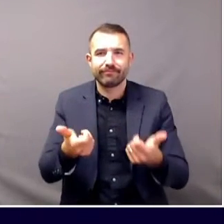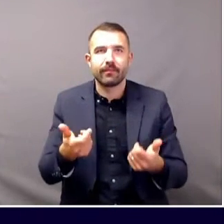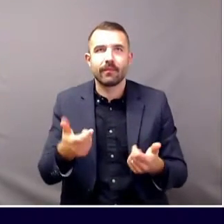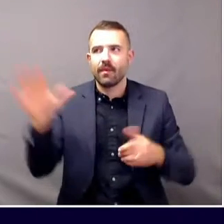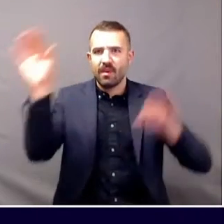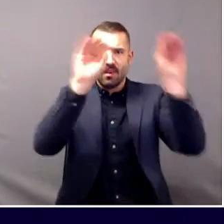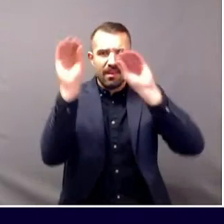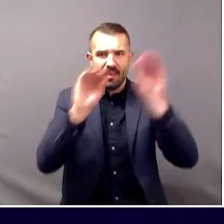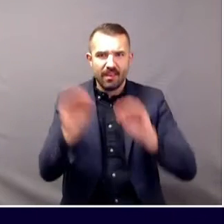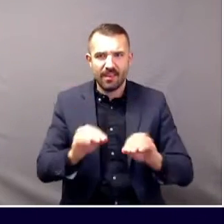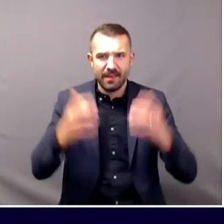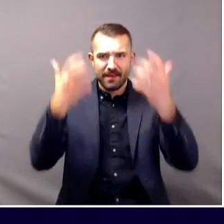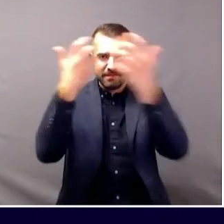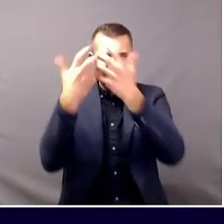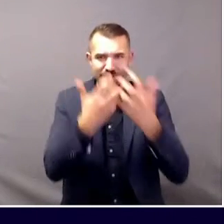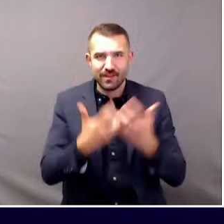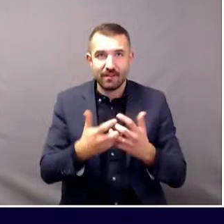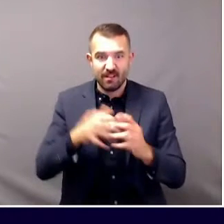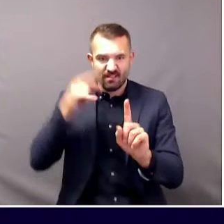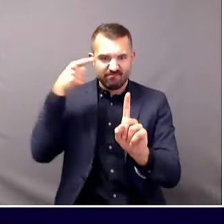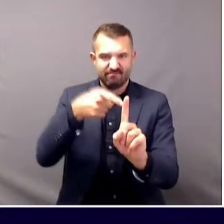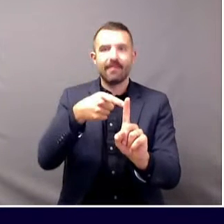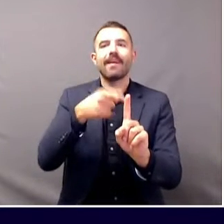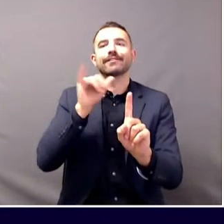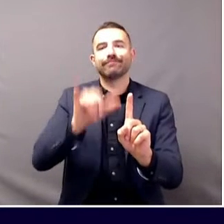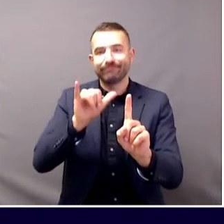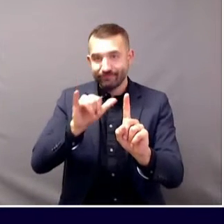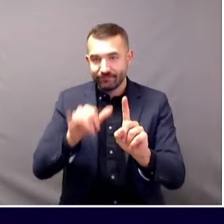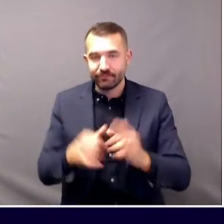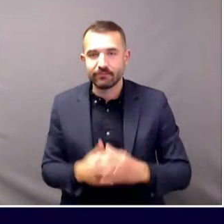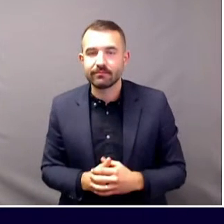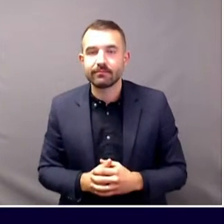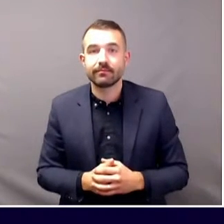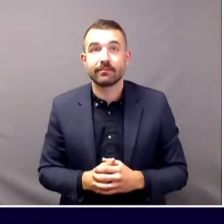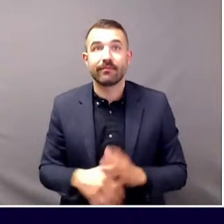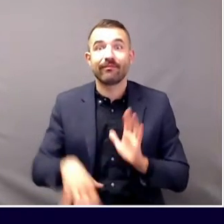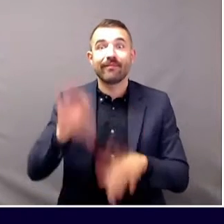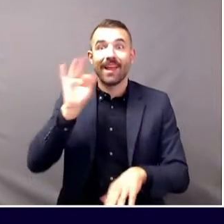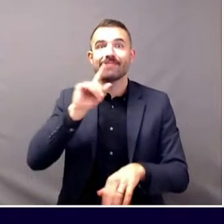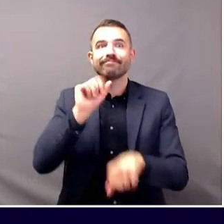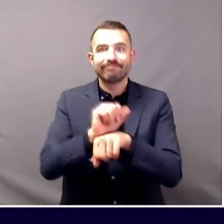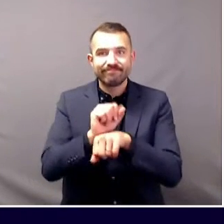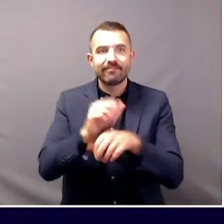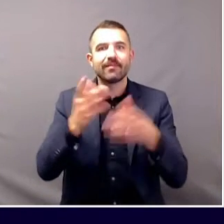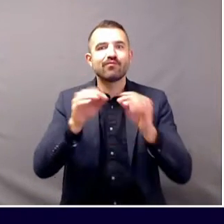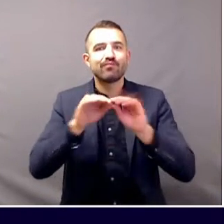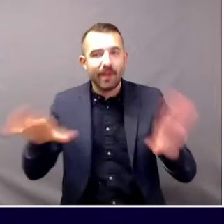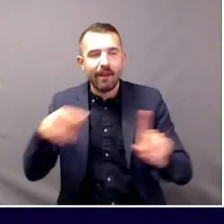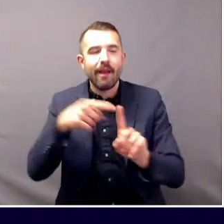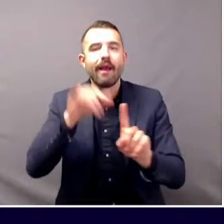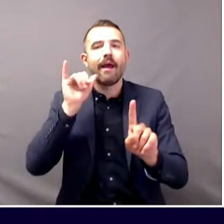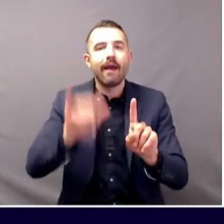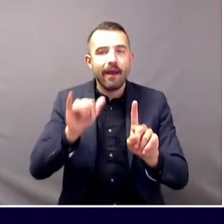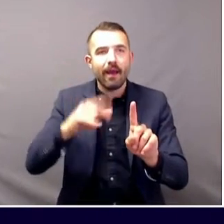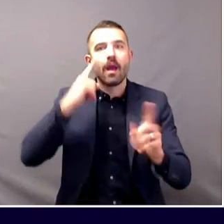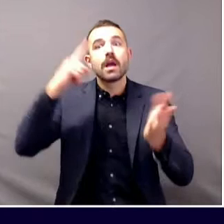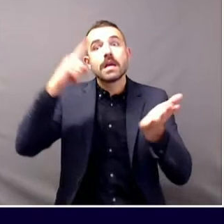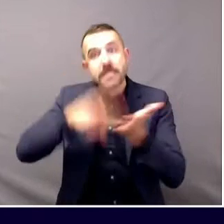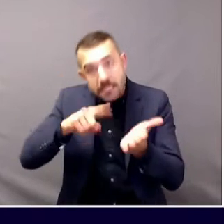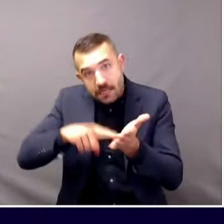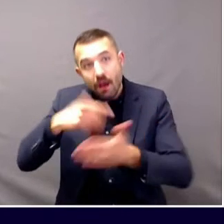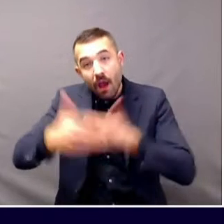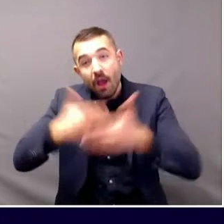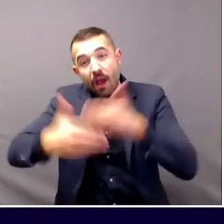to open an investigation to determine whether more might be going on. So of course, this number of new outbreaks